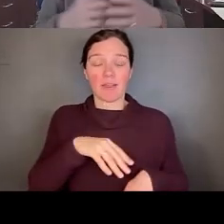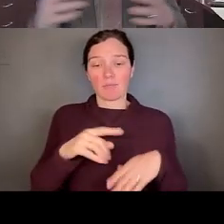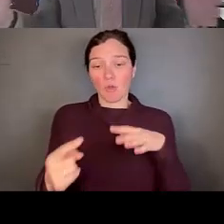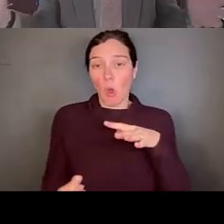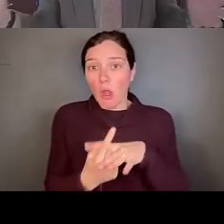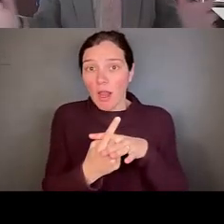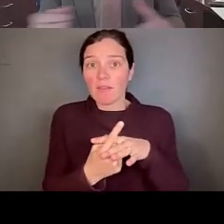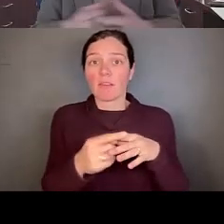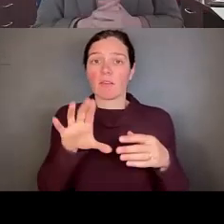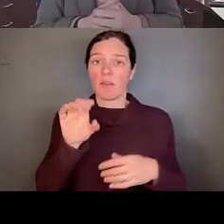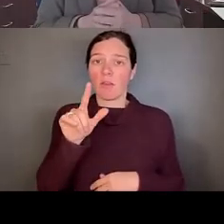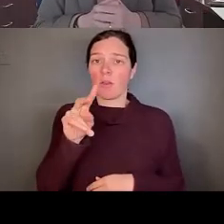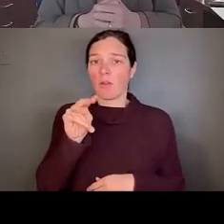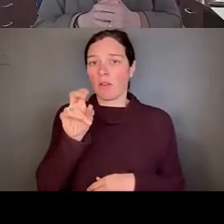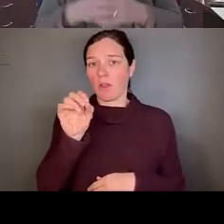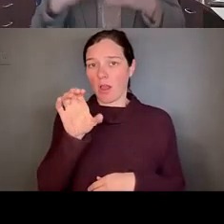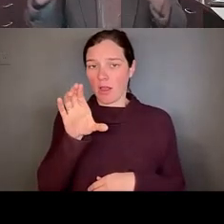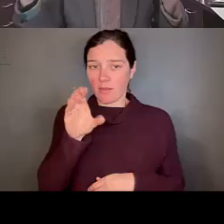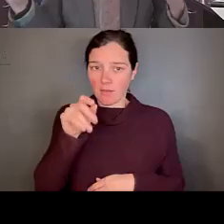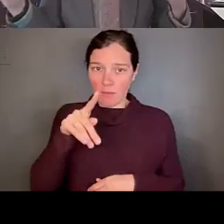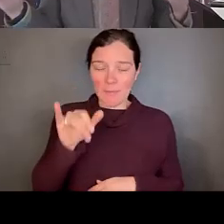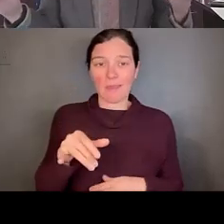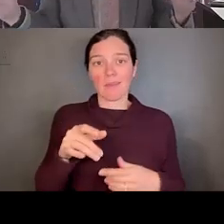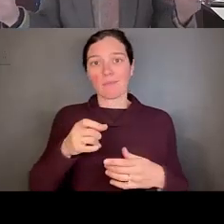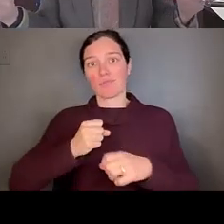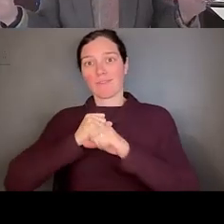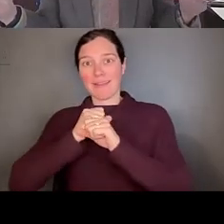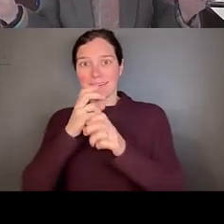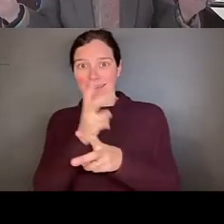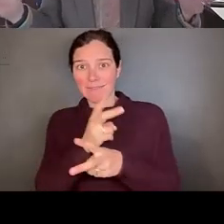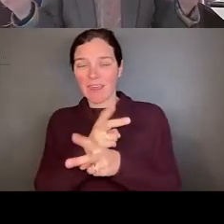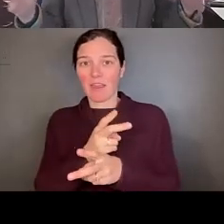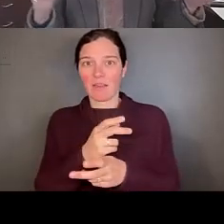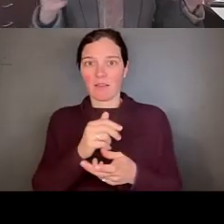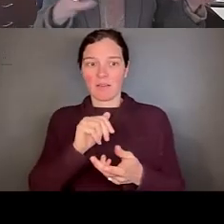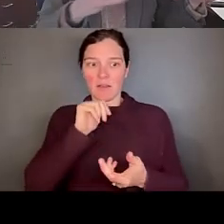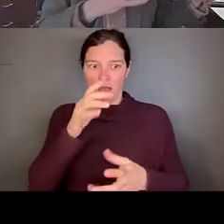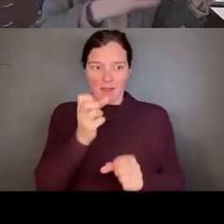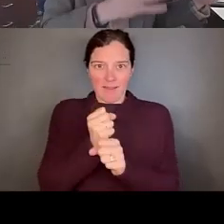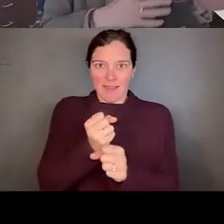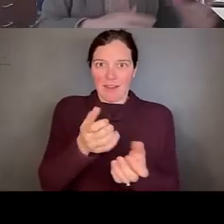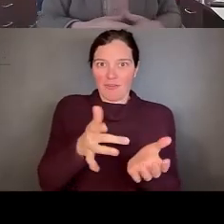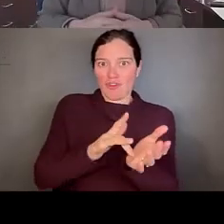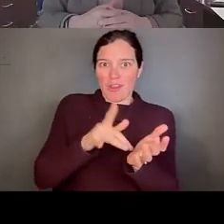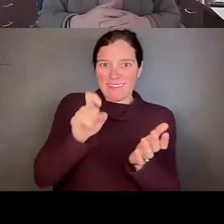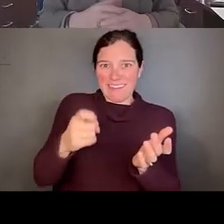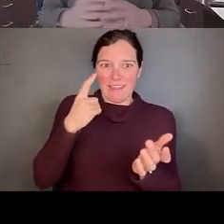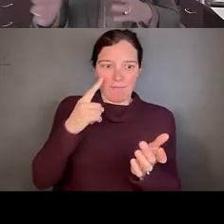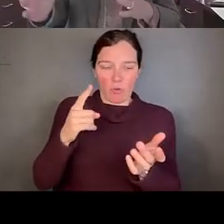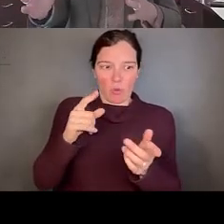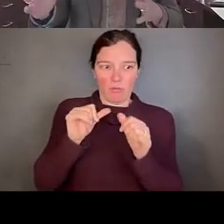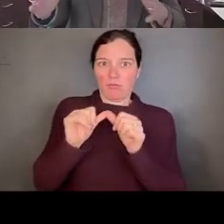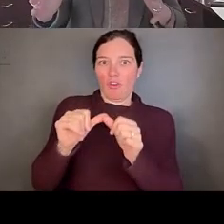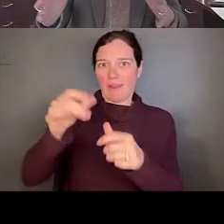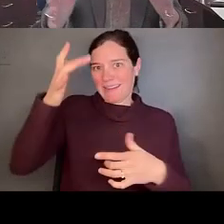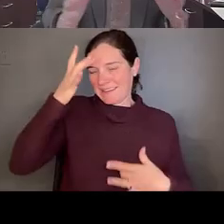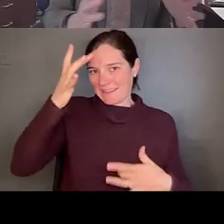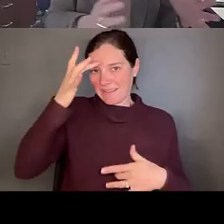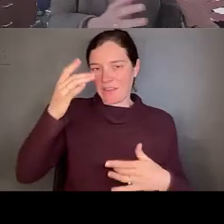colonoscopy, getting that preventive care, not filling the drugs that they need for those chronic conditions. And so you have